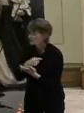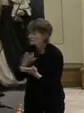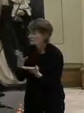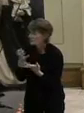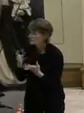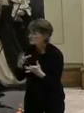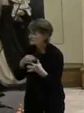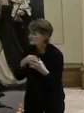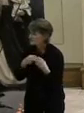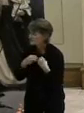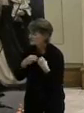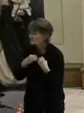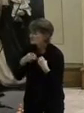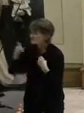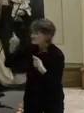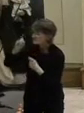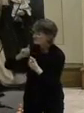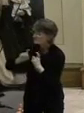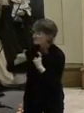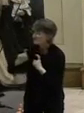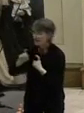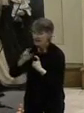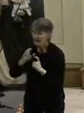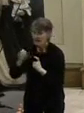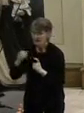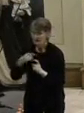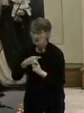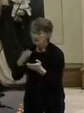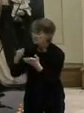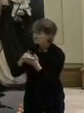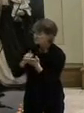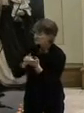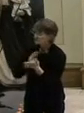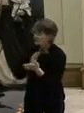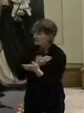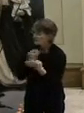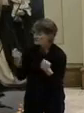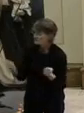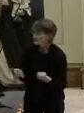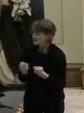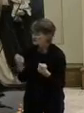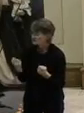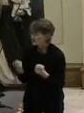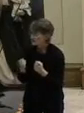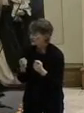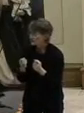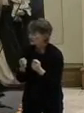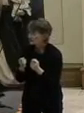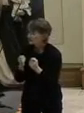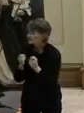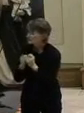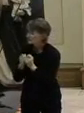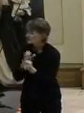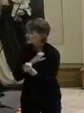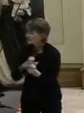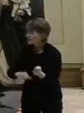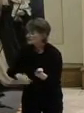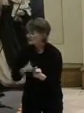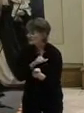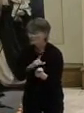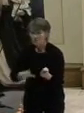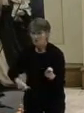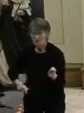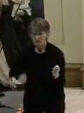you and an expiation for our sins, through Christ our